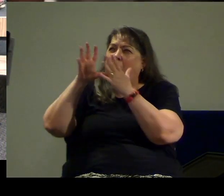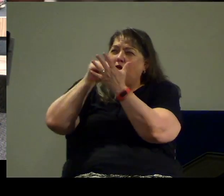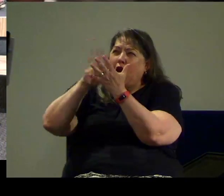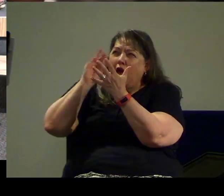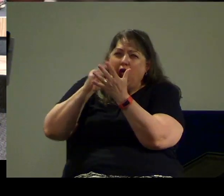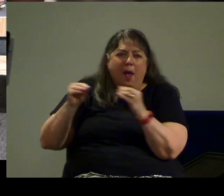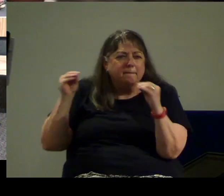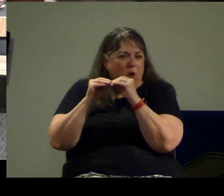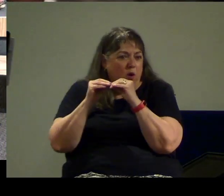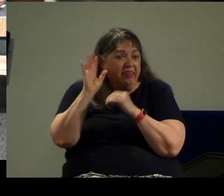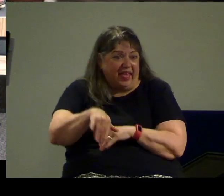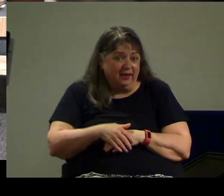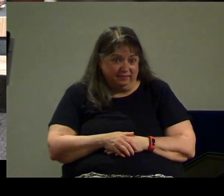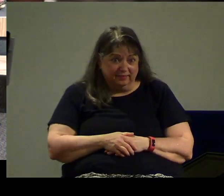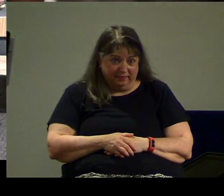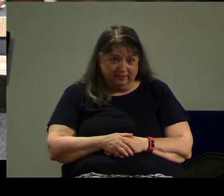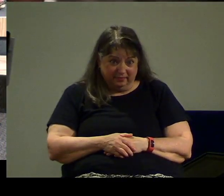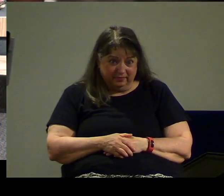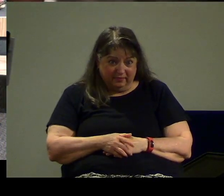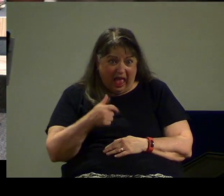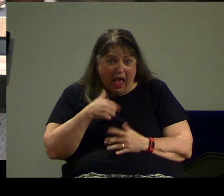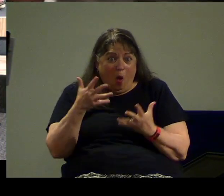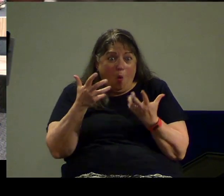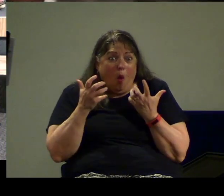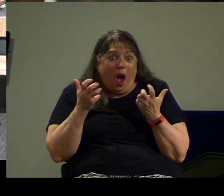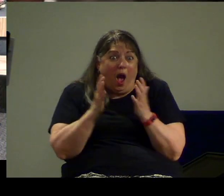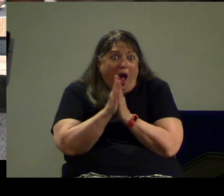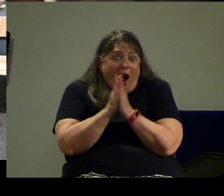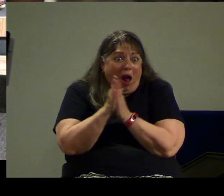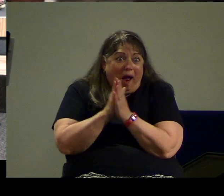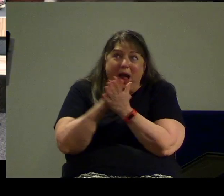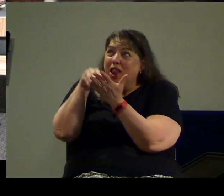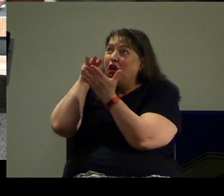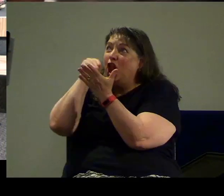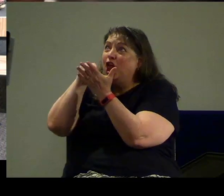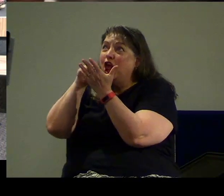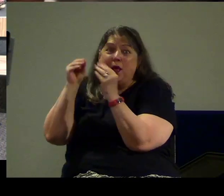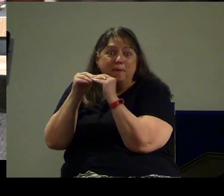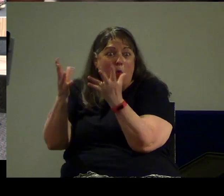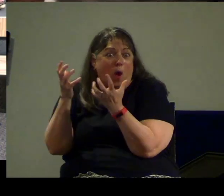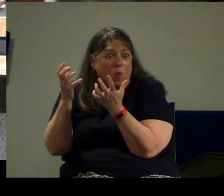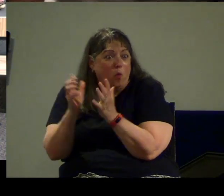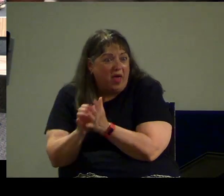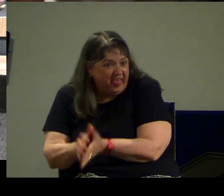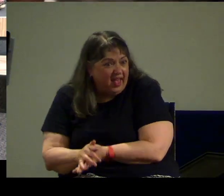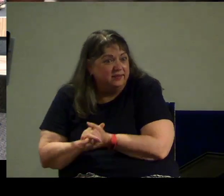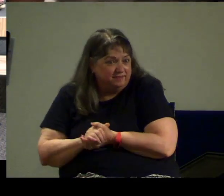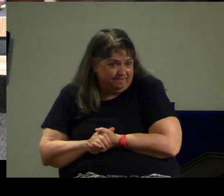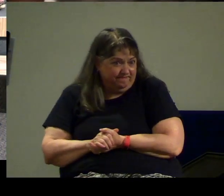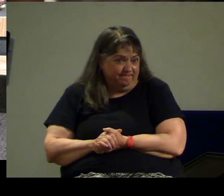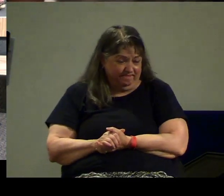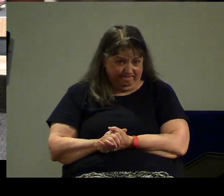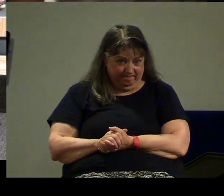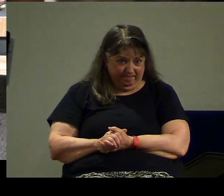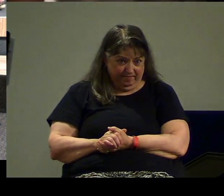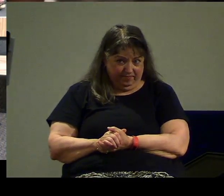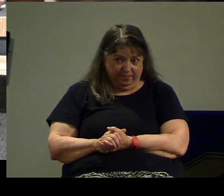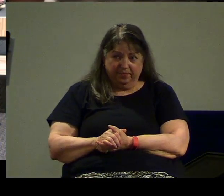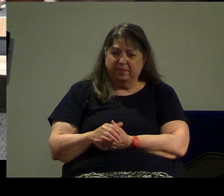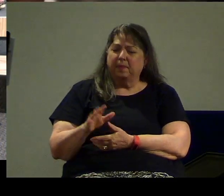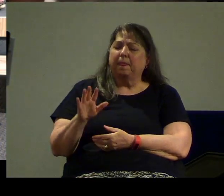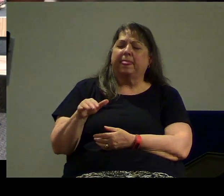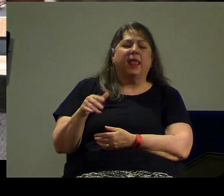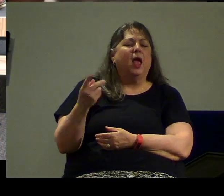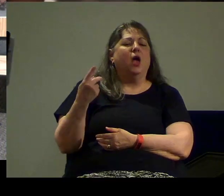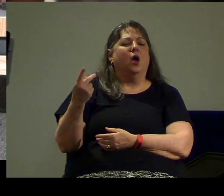God. It's my desire. I want to know God more than anything else. And actually, you know, when we got married, I wanted